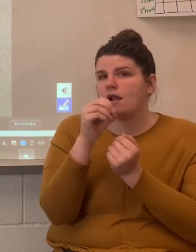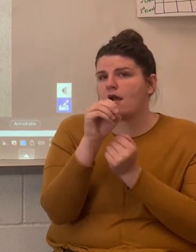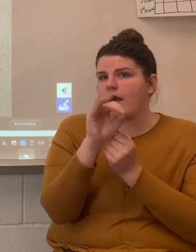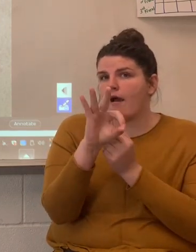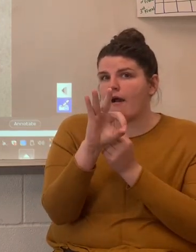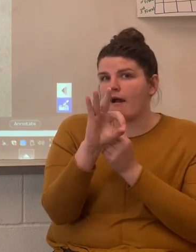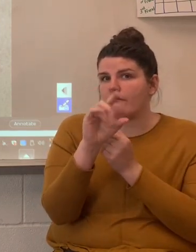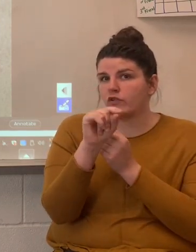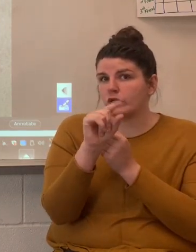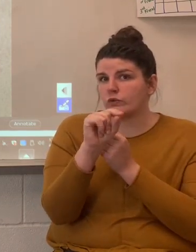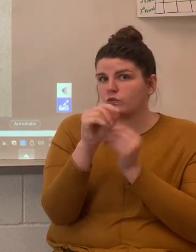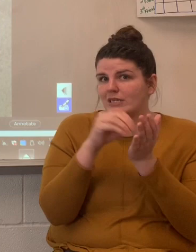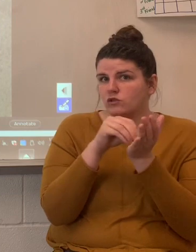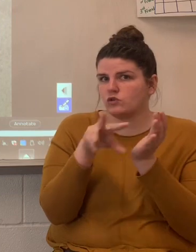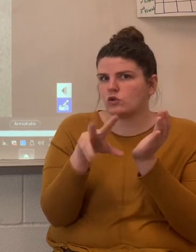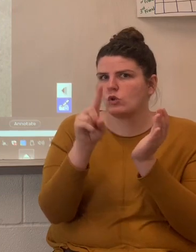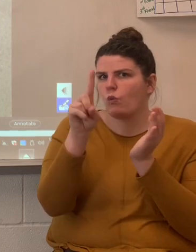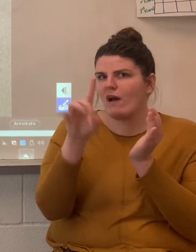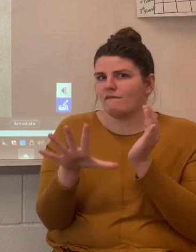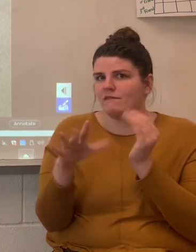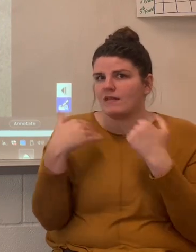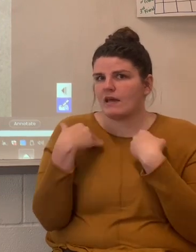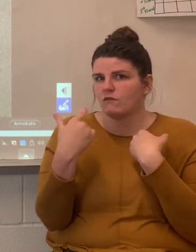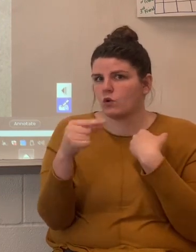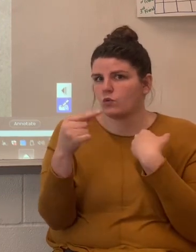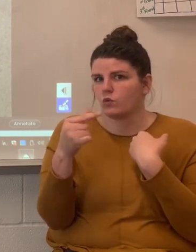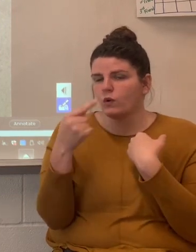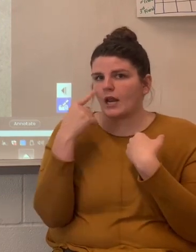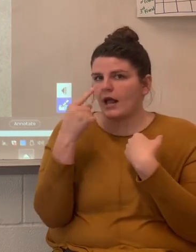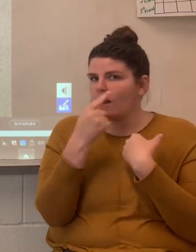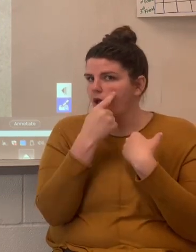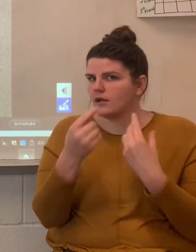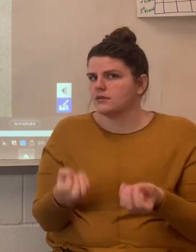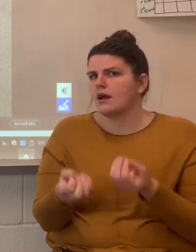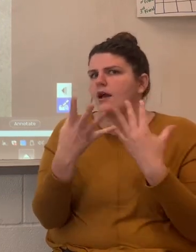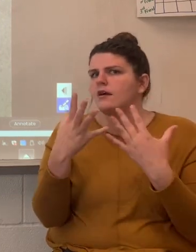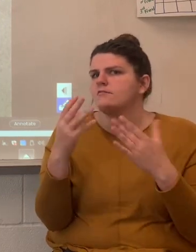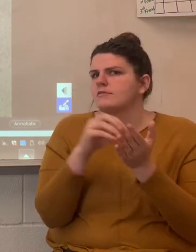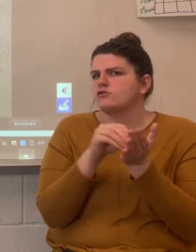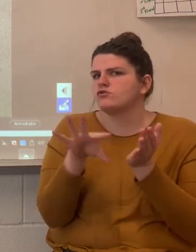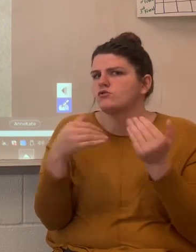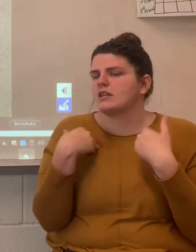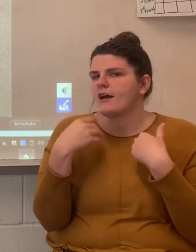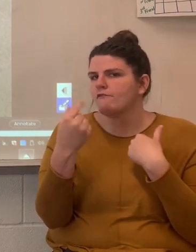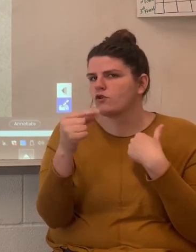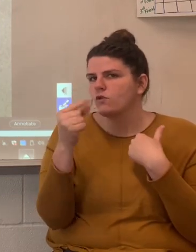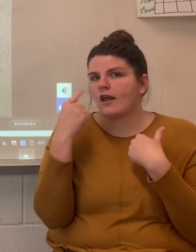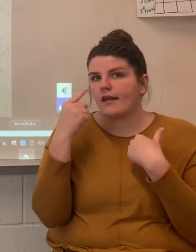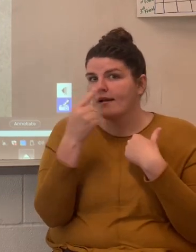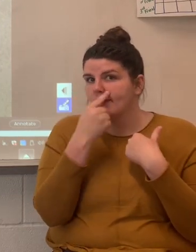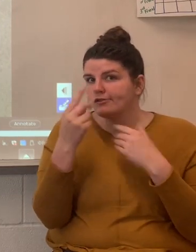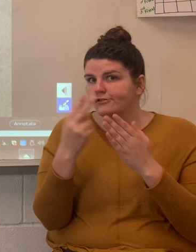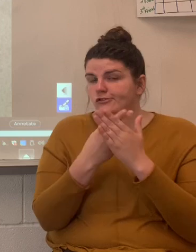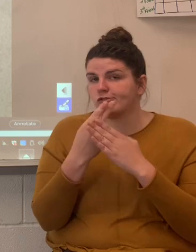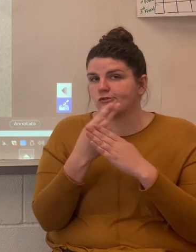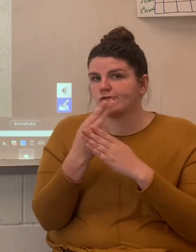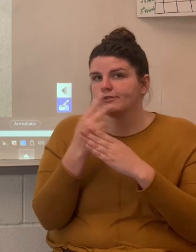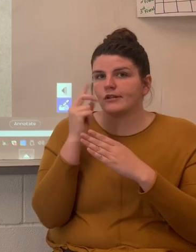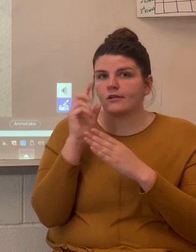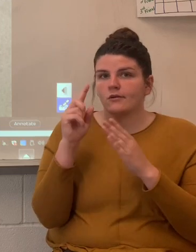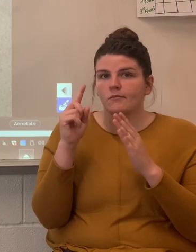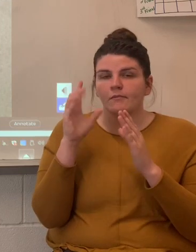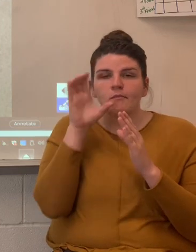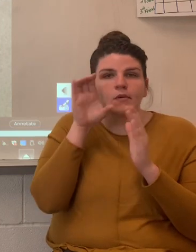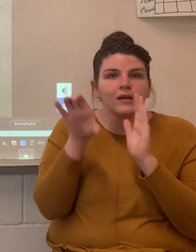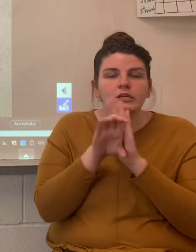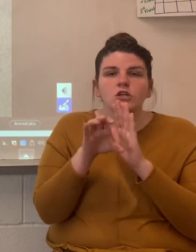them have green eyes. So how many of the students have green eyes? Use the model. Well, there are 1, 2, 3,